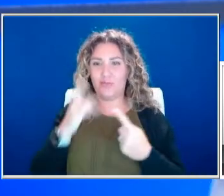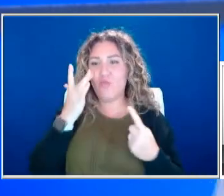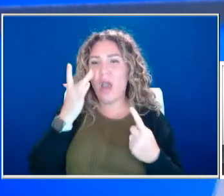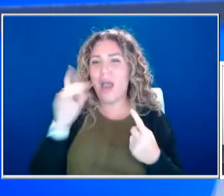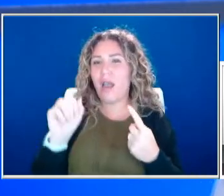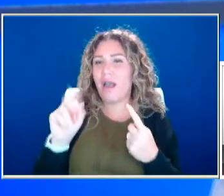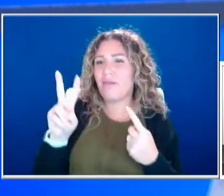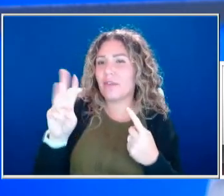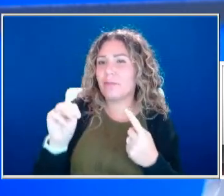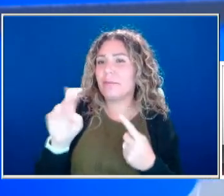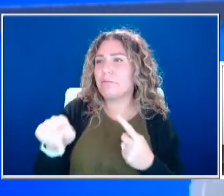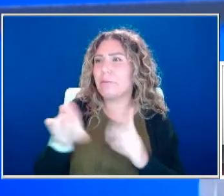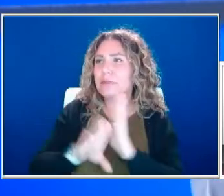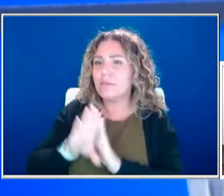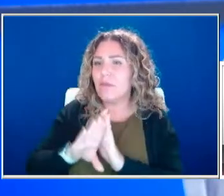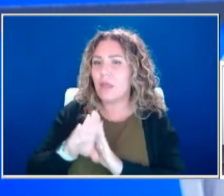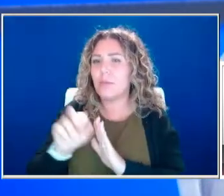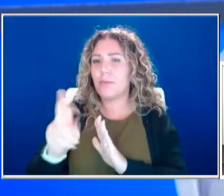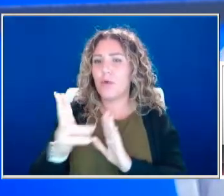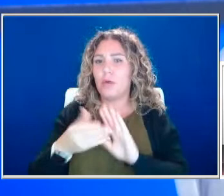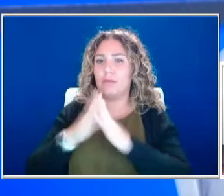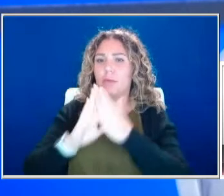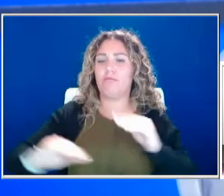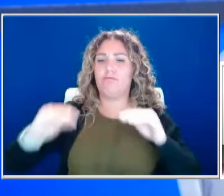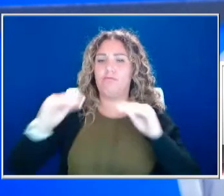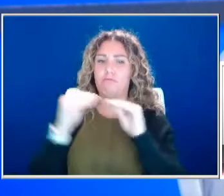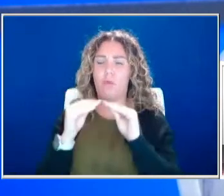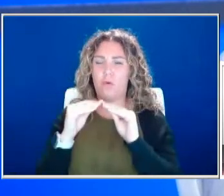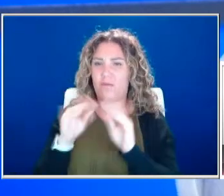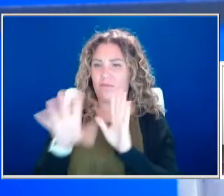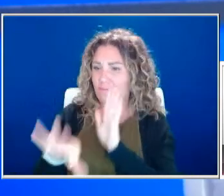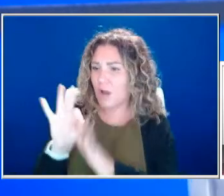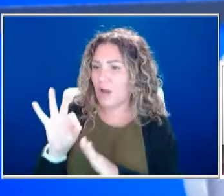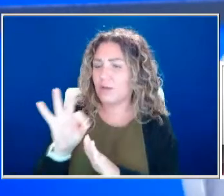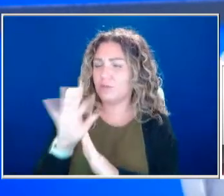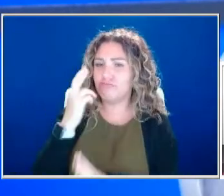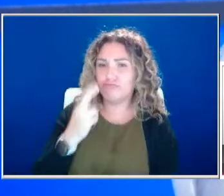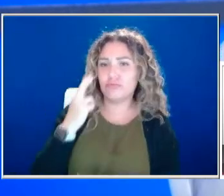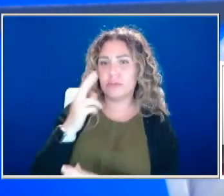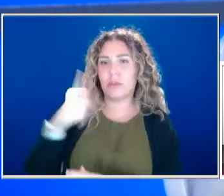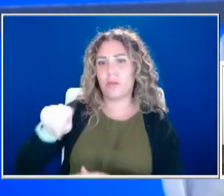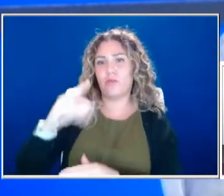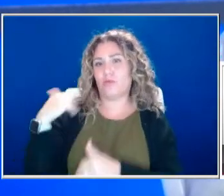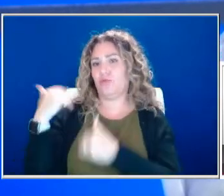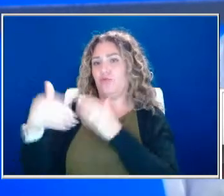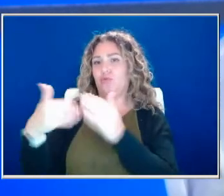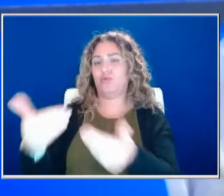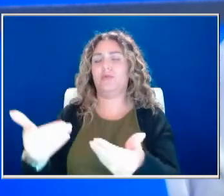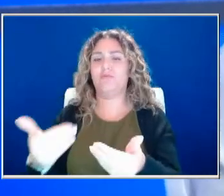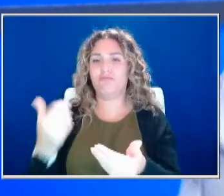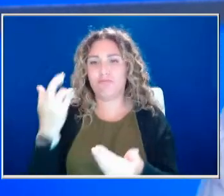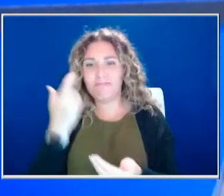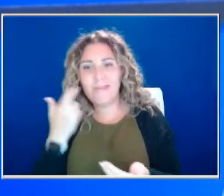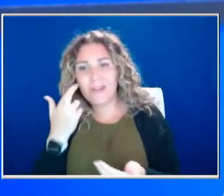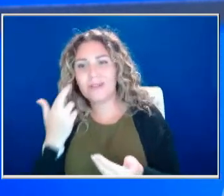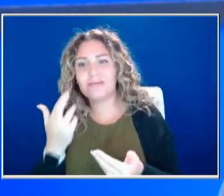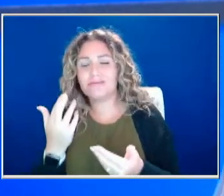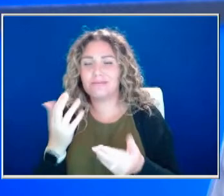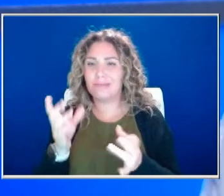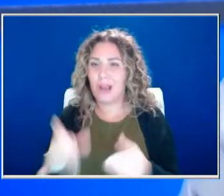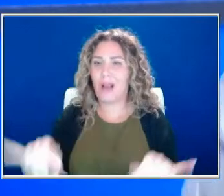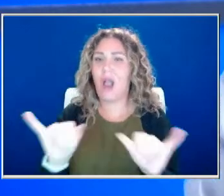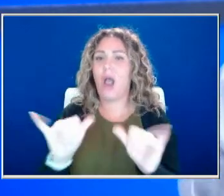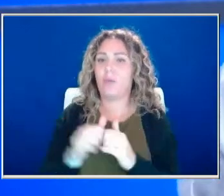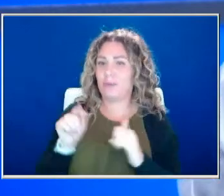develop or get more to the source of those genetic pathways that are common in AVMs. And